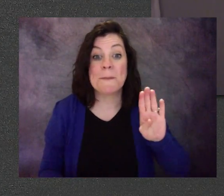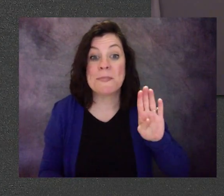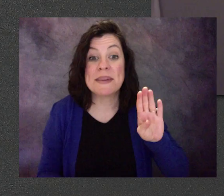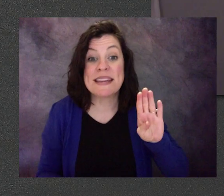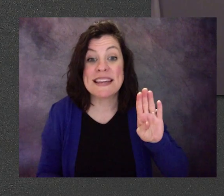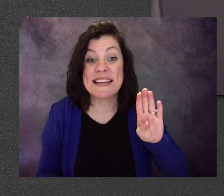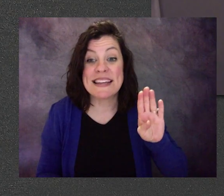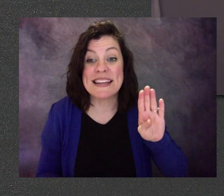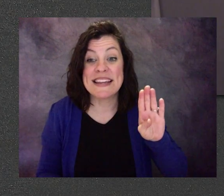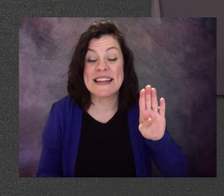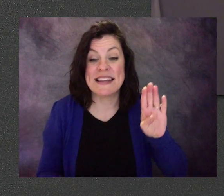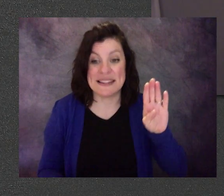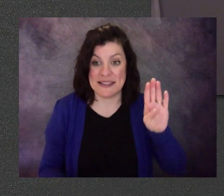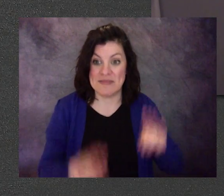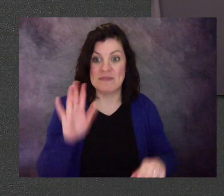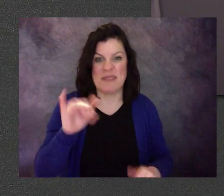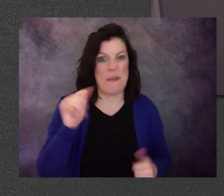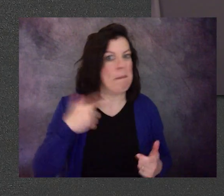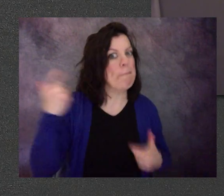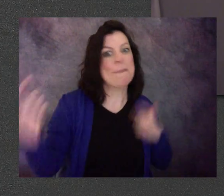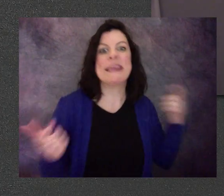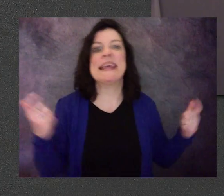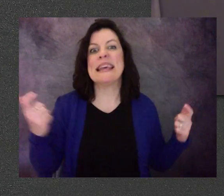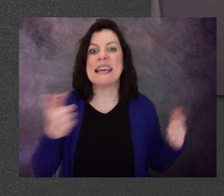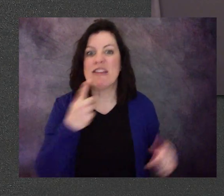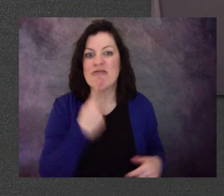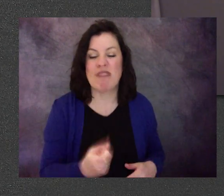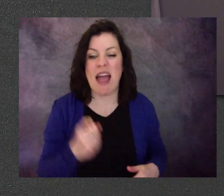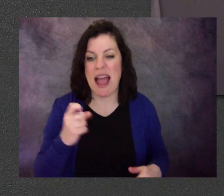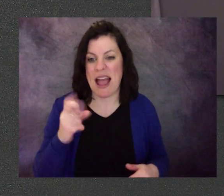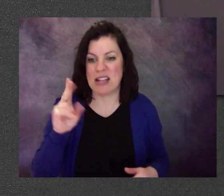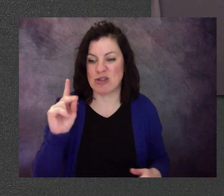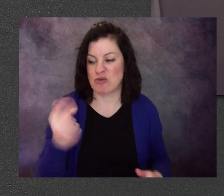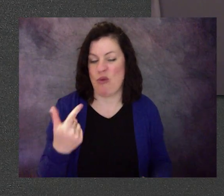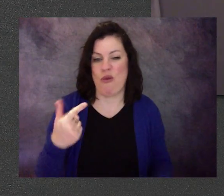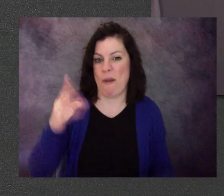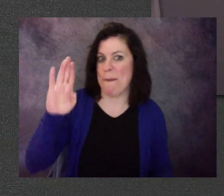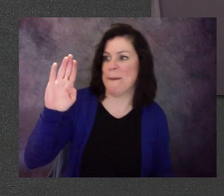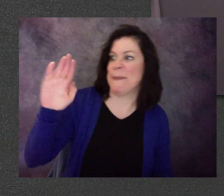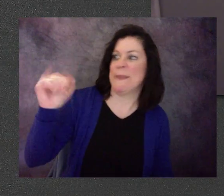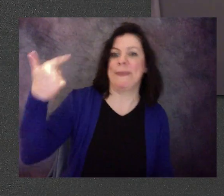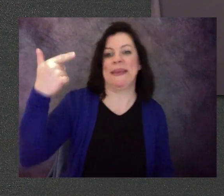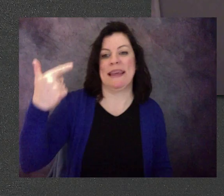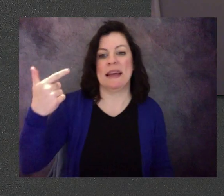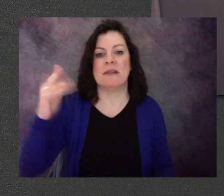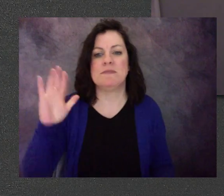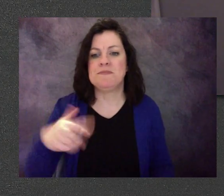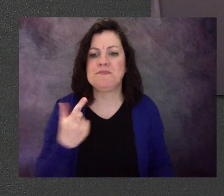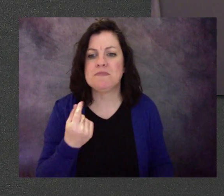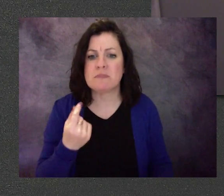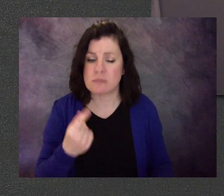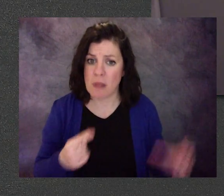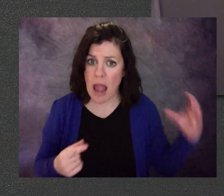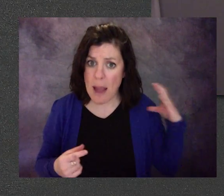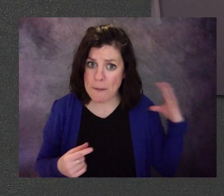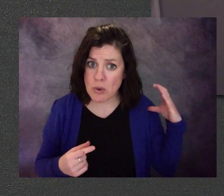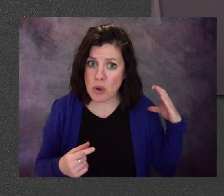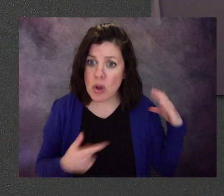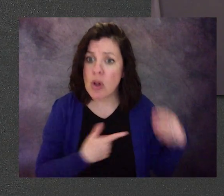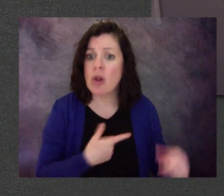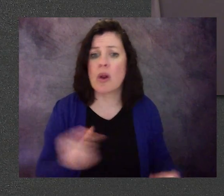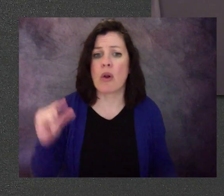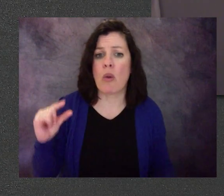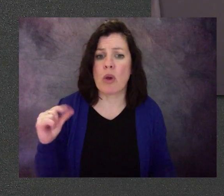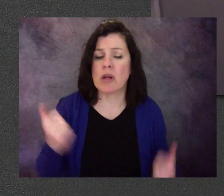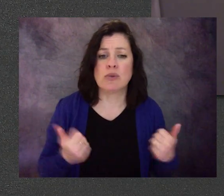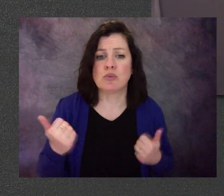big red dog. B says B. Do you think that this is a capital or do you think that this is a lowercase